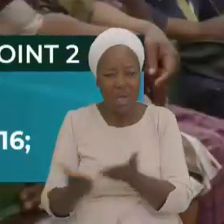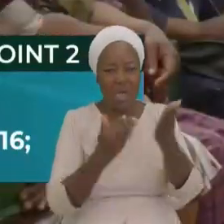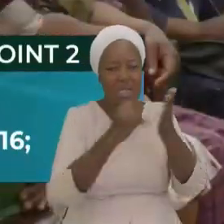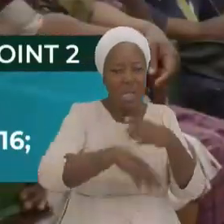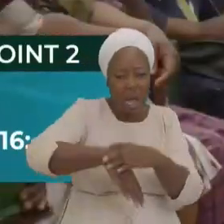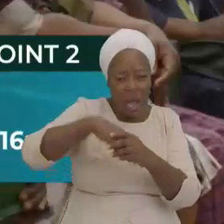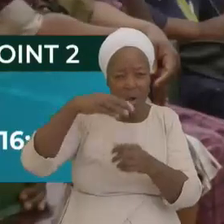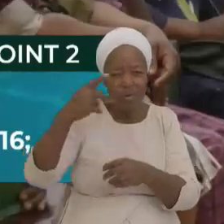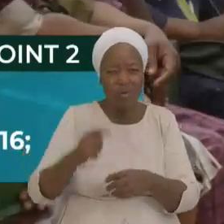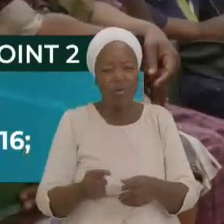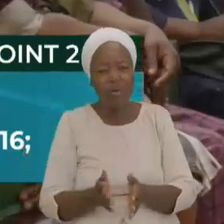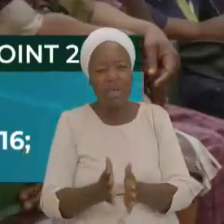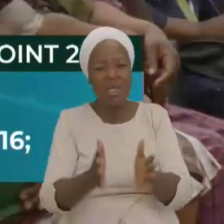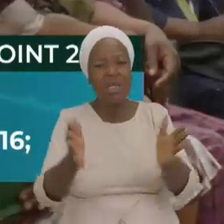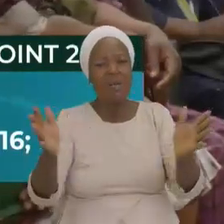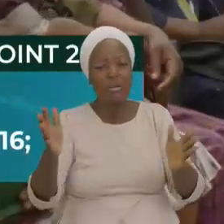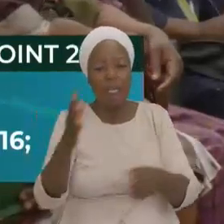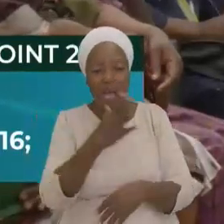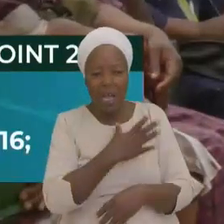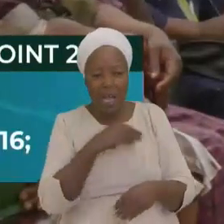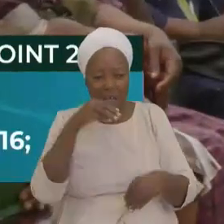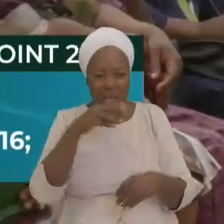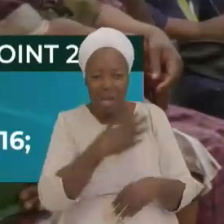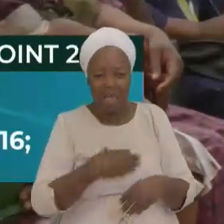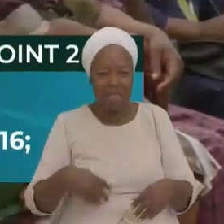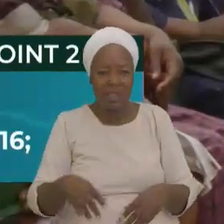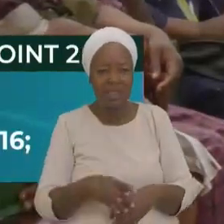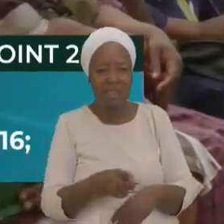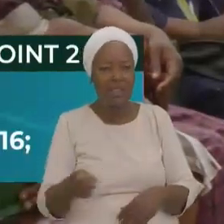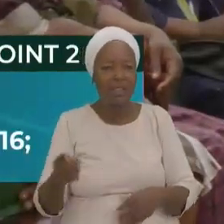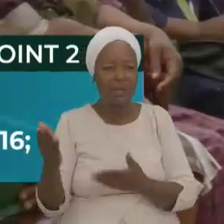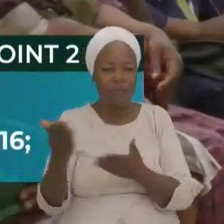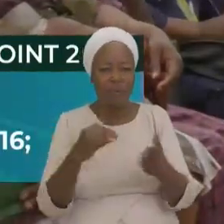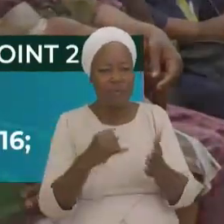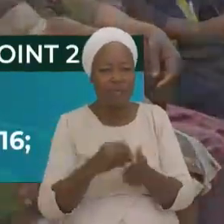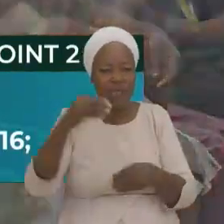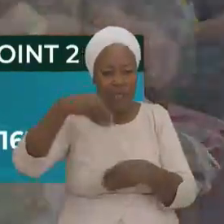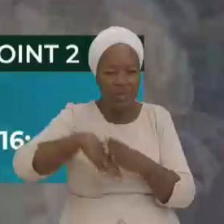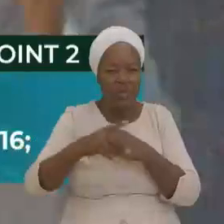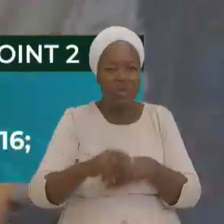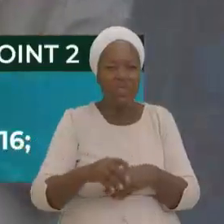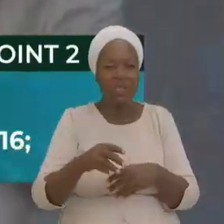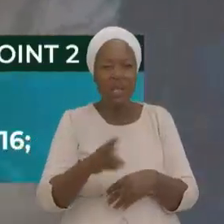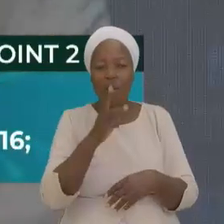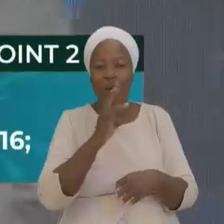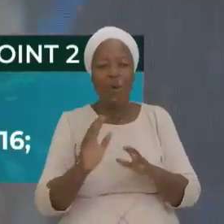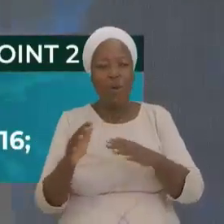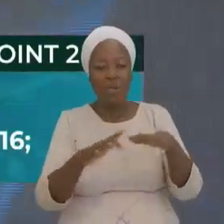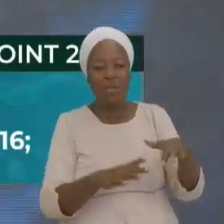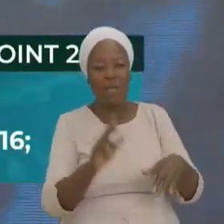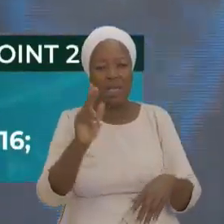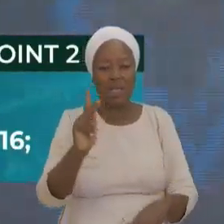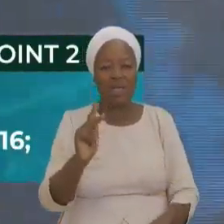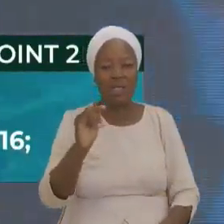out abroad, and they brought it to a brook Kidron to make it go without coming